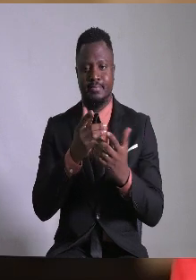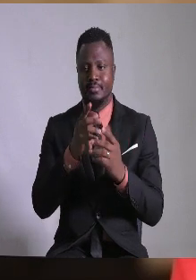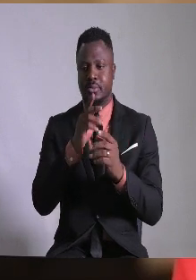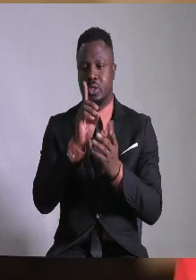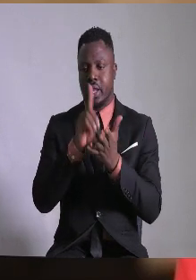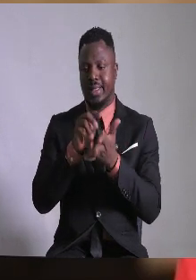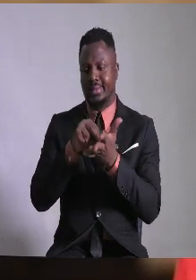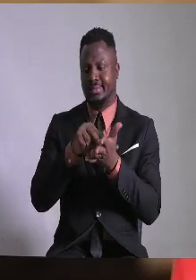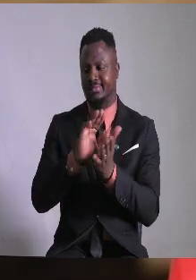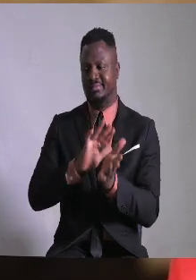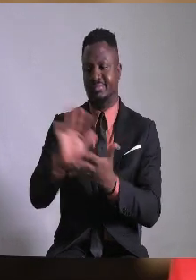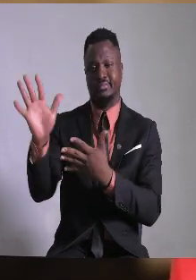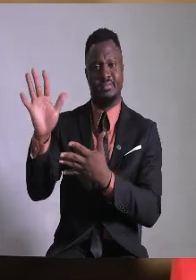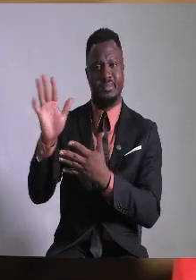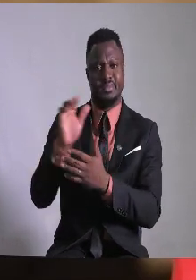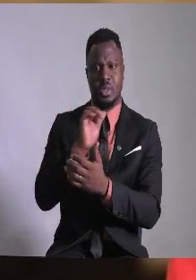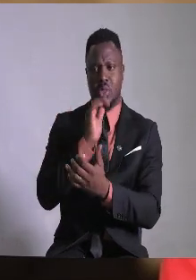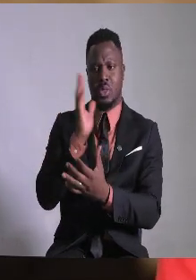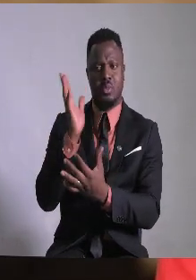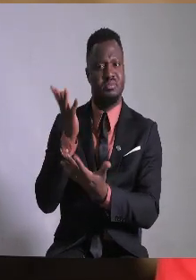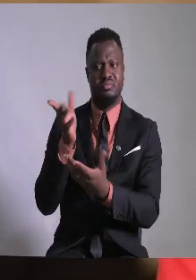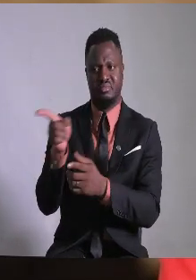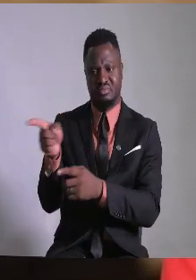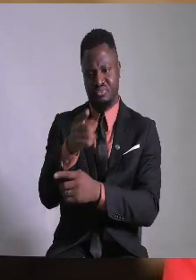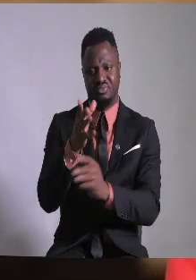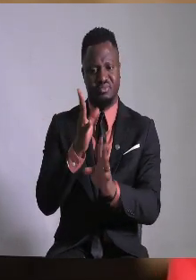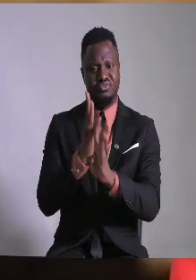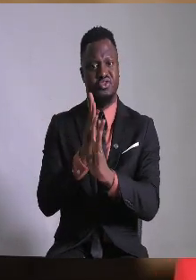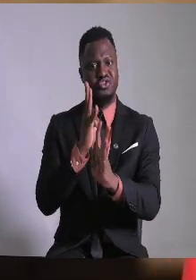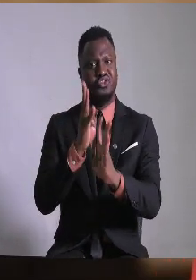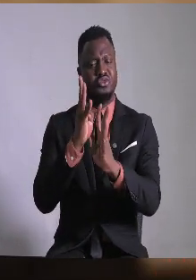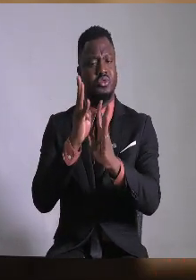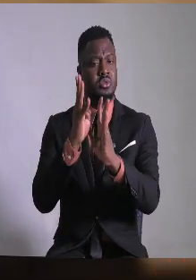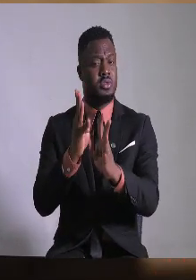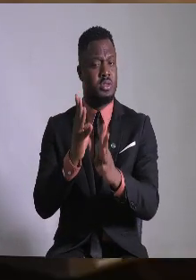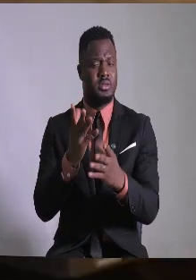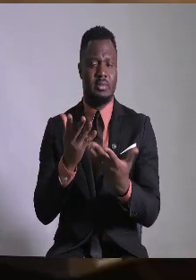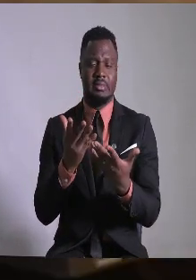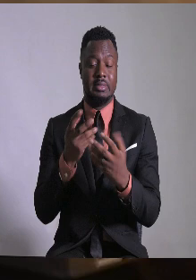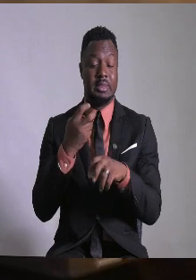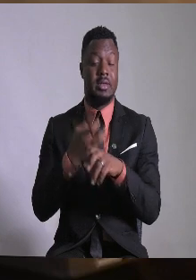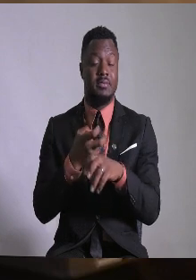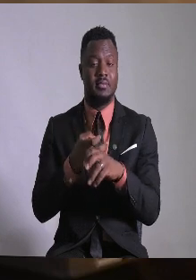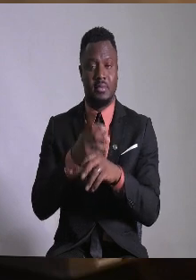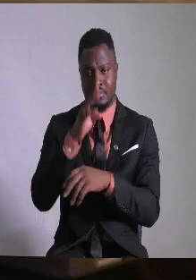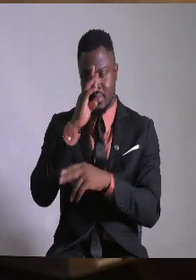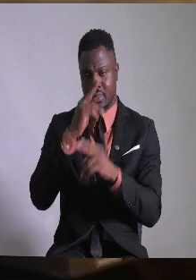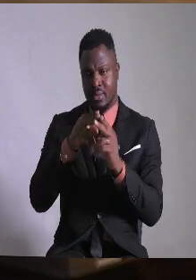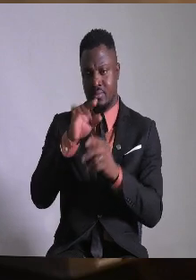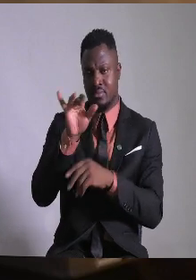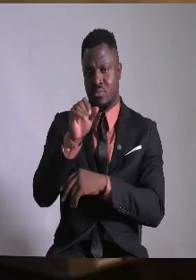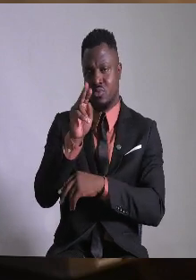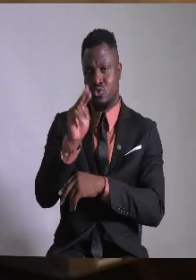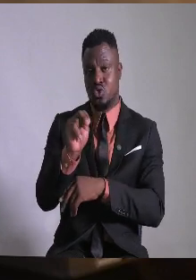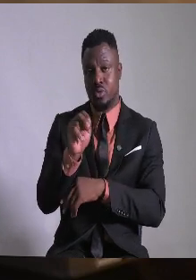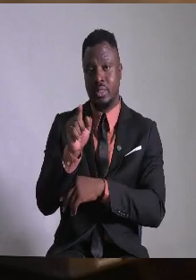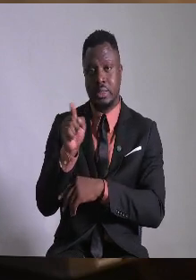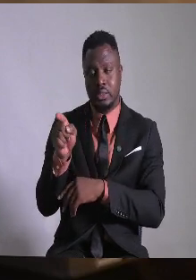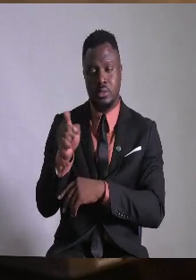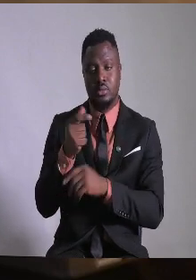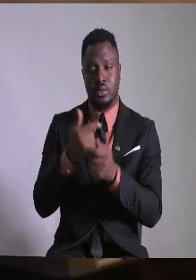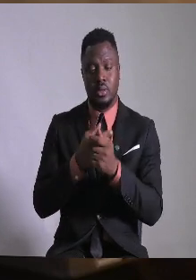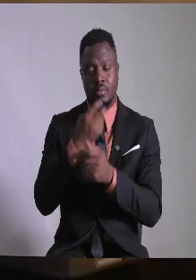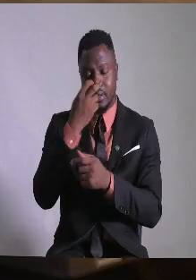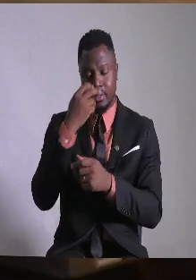are left there to be in a queue to be attended to. John Mahama, member,